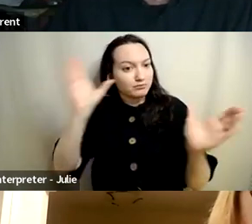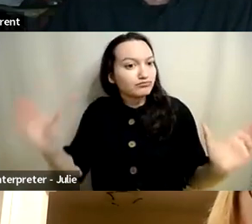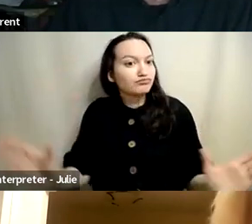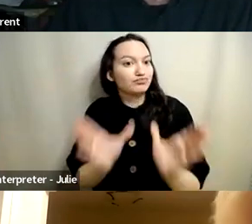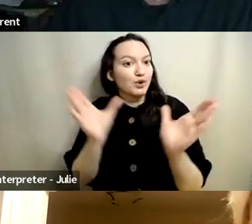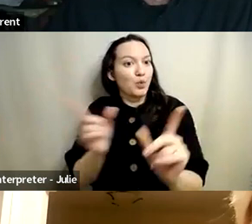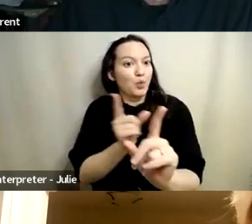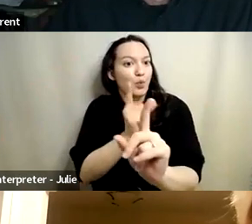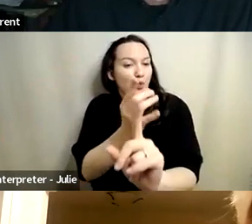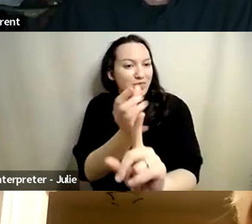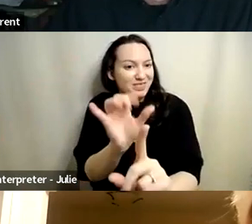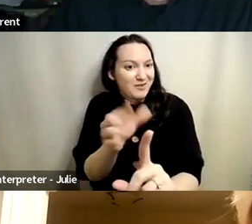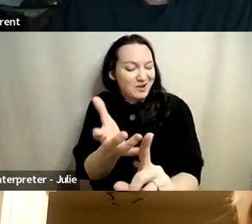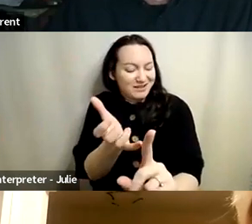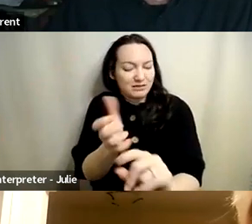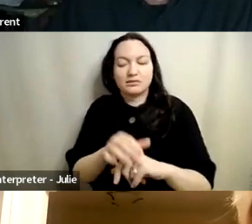that,